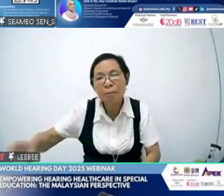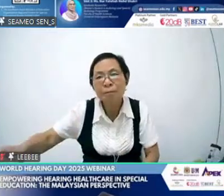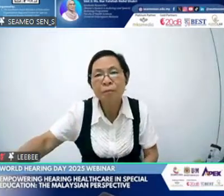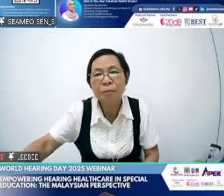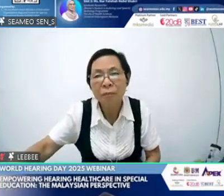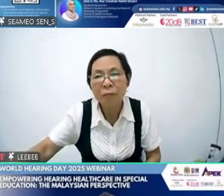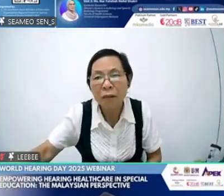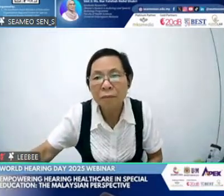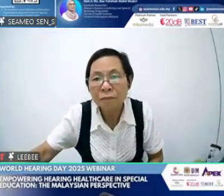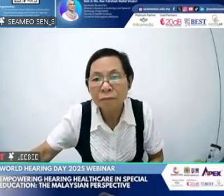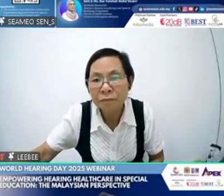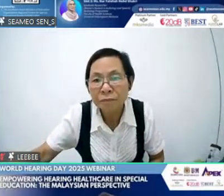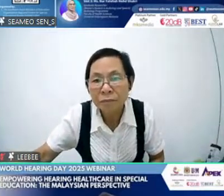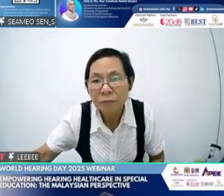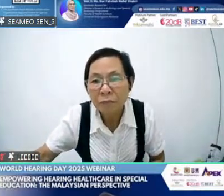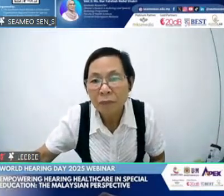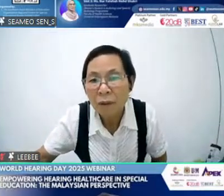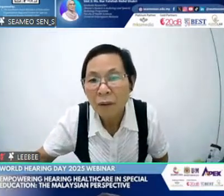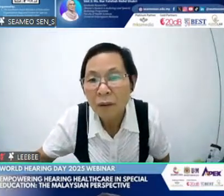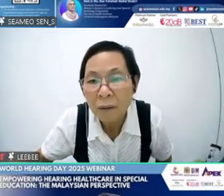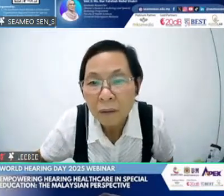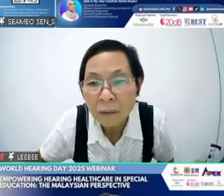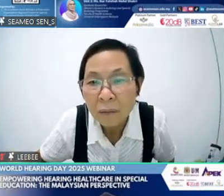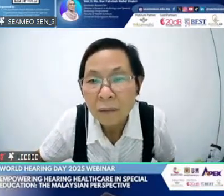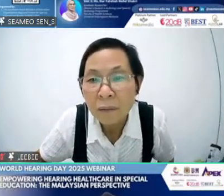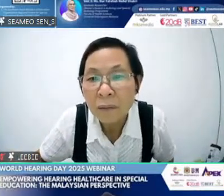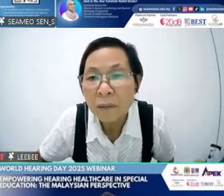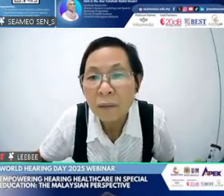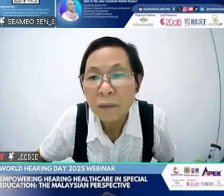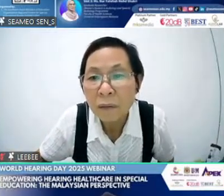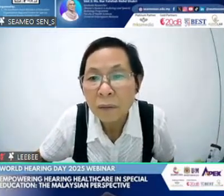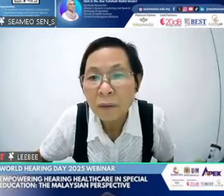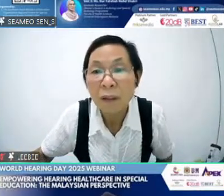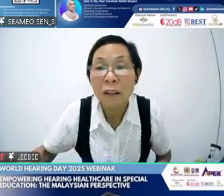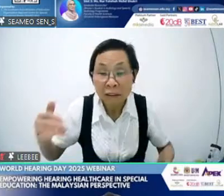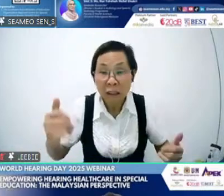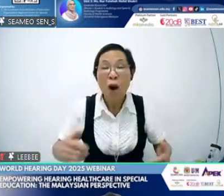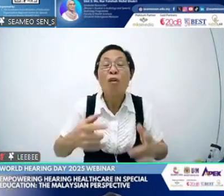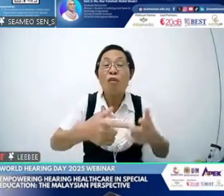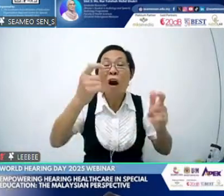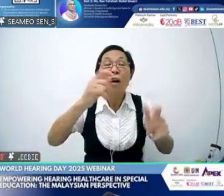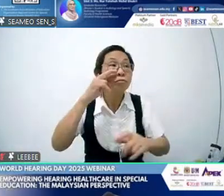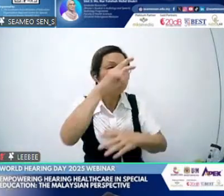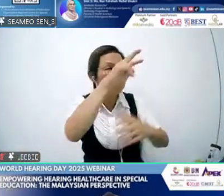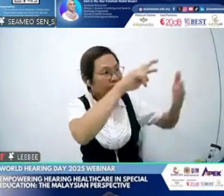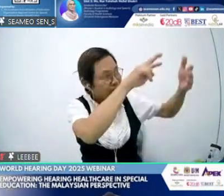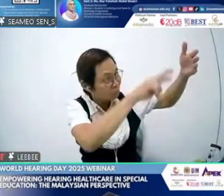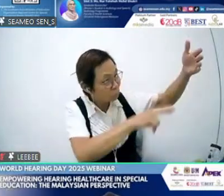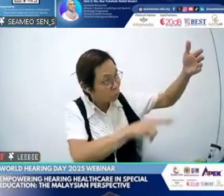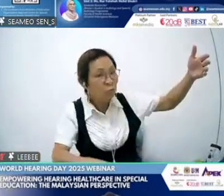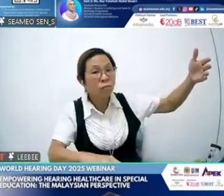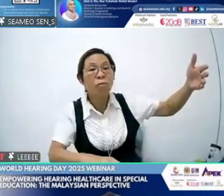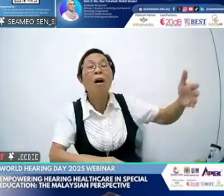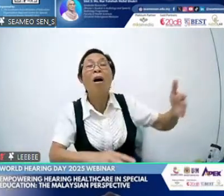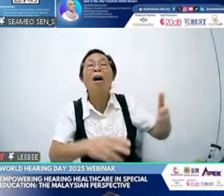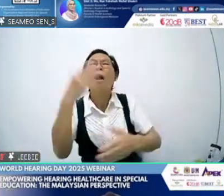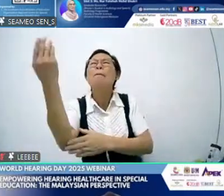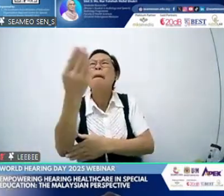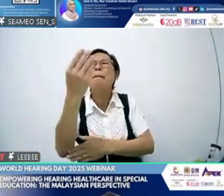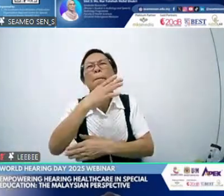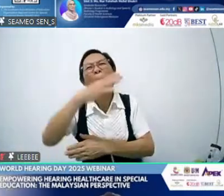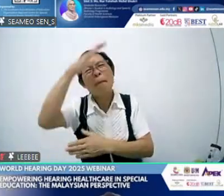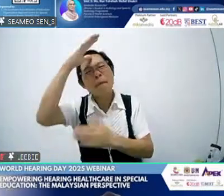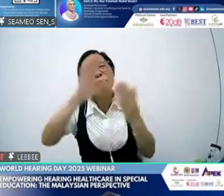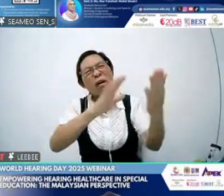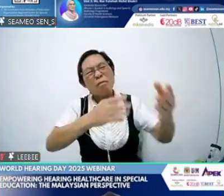Here is a quick look at what we will be covering today. We will start by exploring the common challenges parents face in